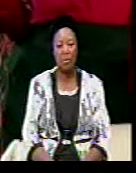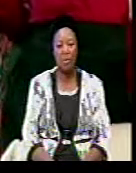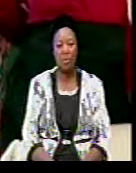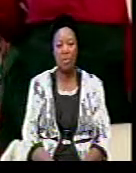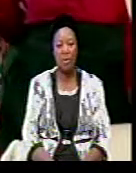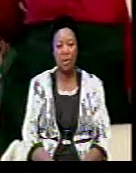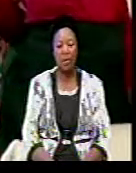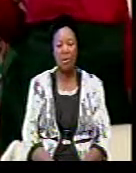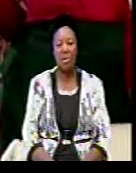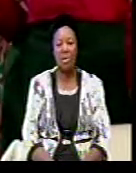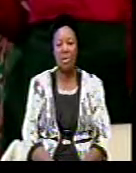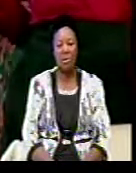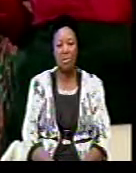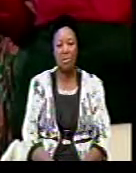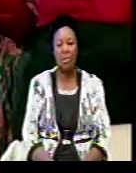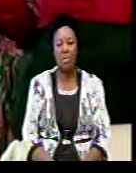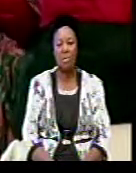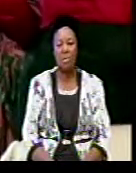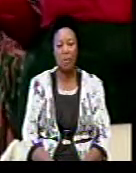and gone.